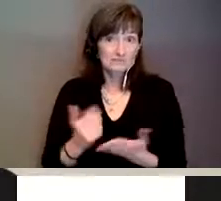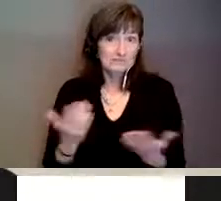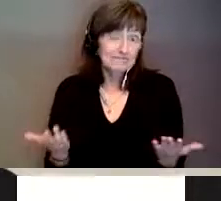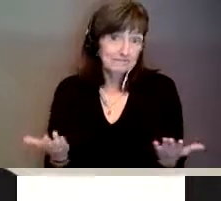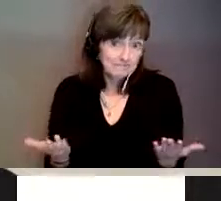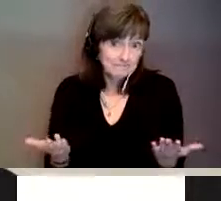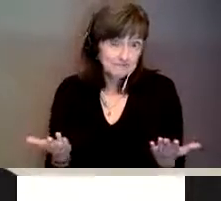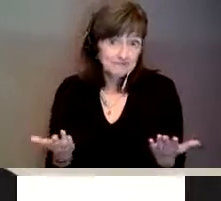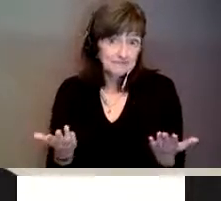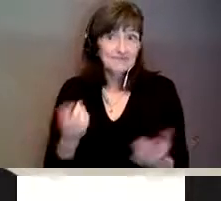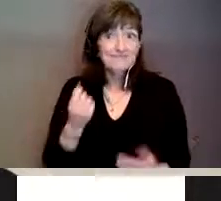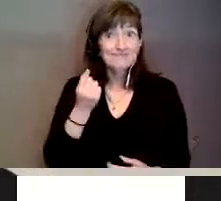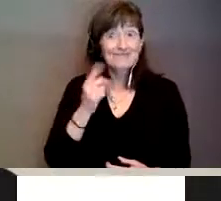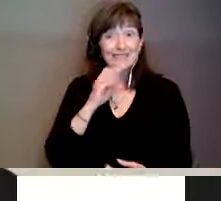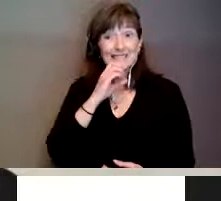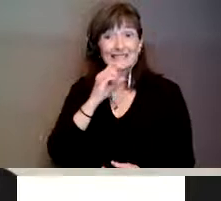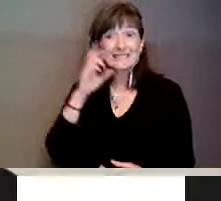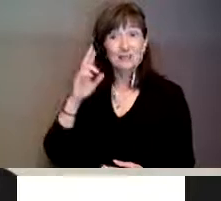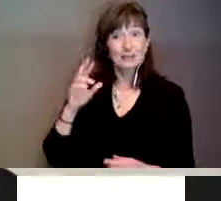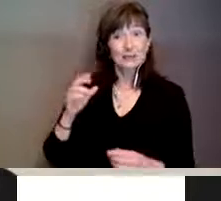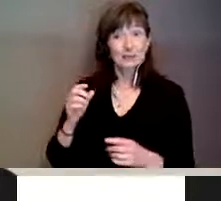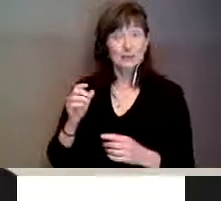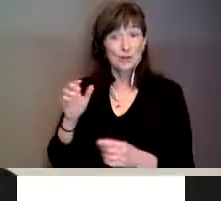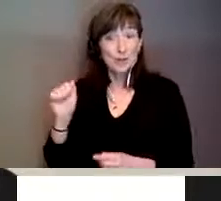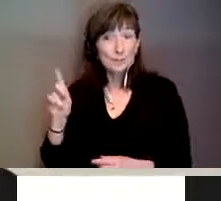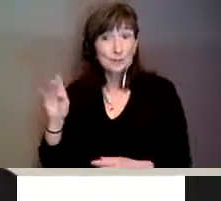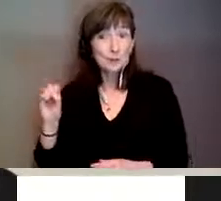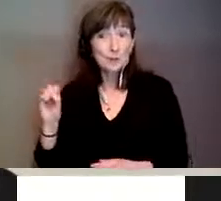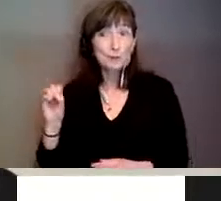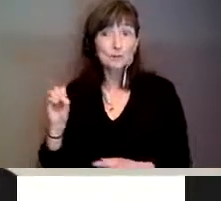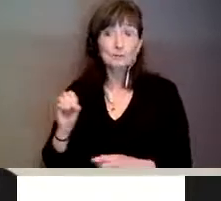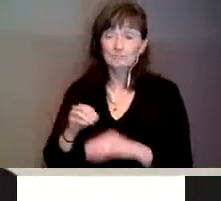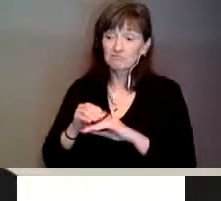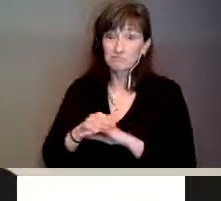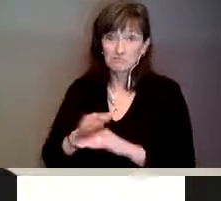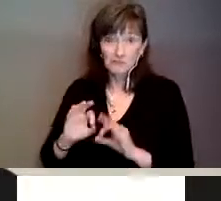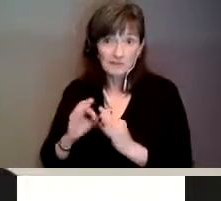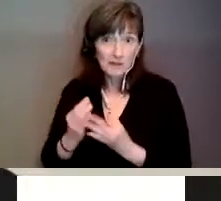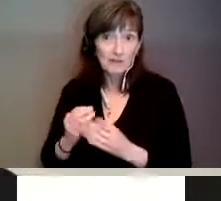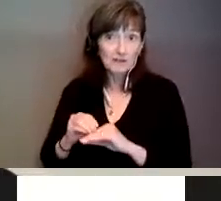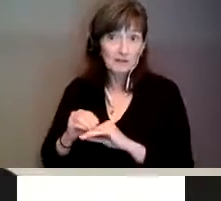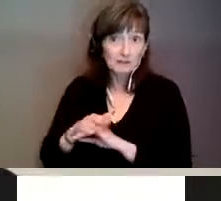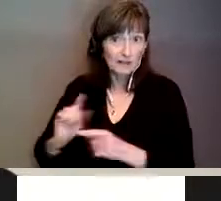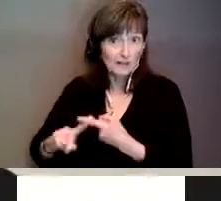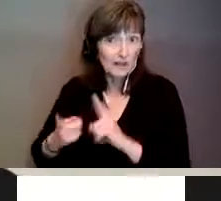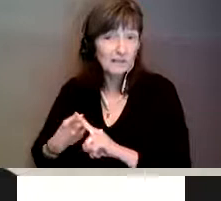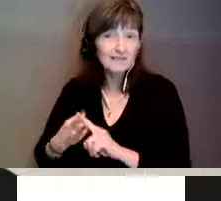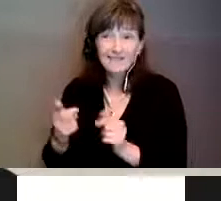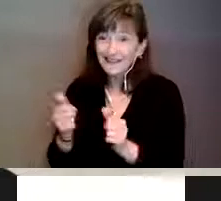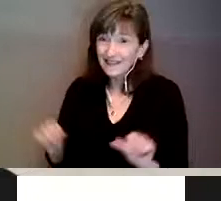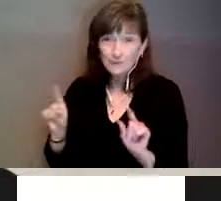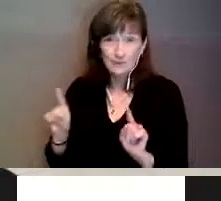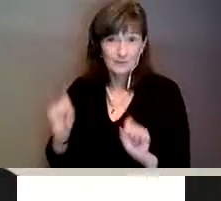Because elder abuse affects everybody. It affects family and caregivers and friends. And so we took this